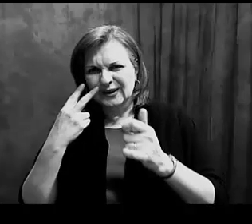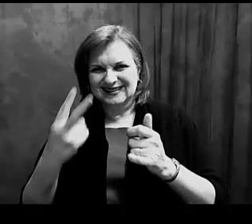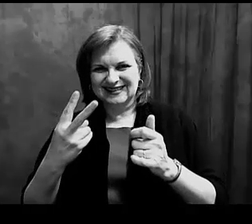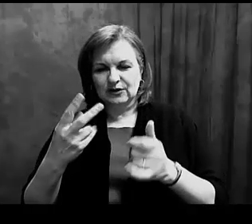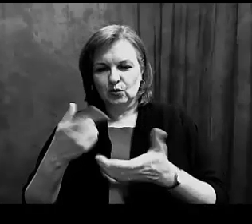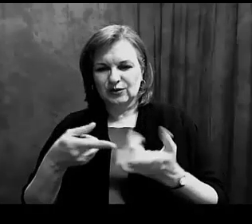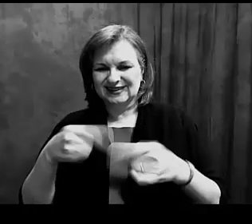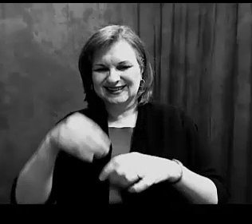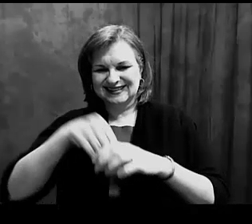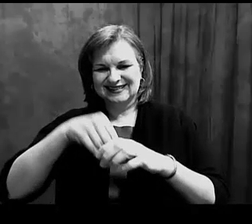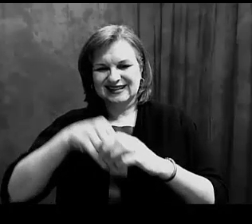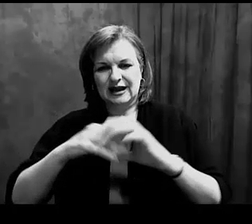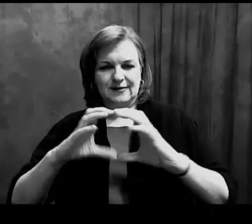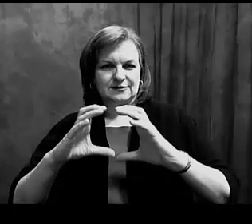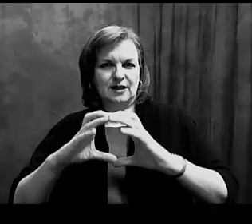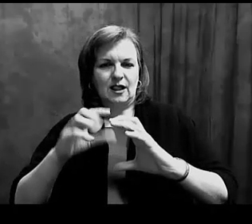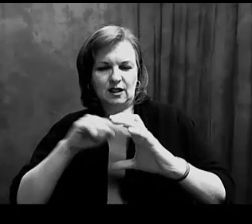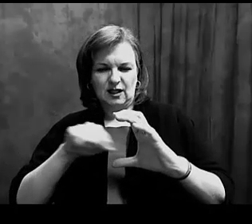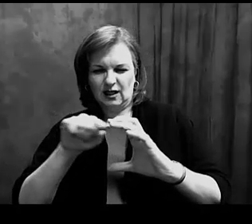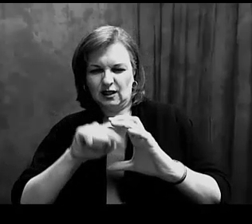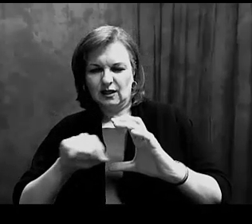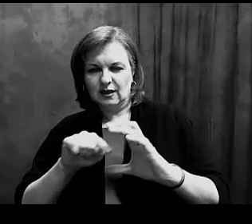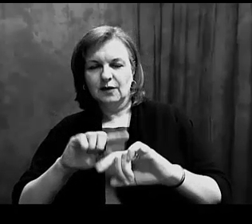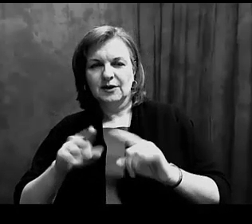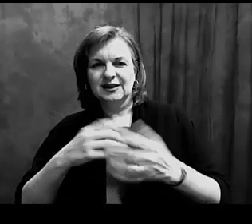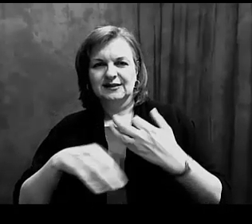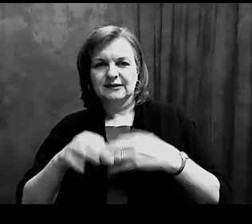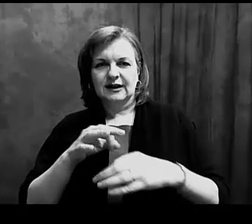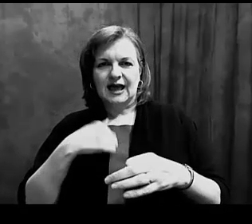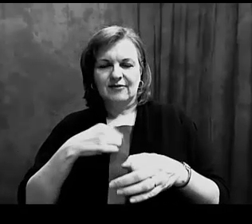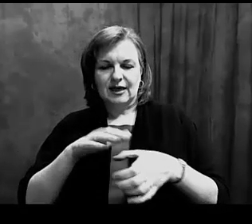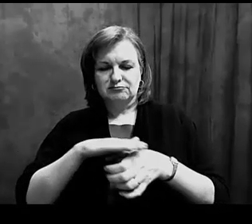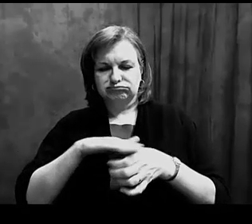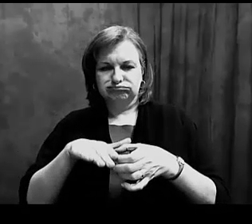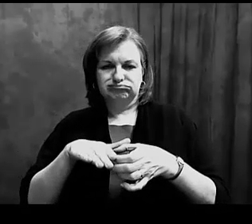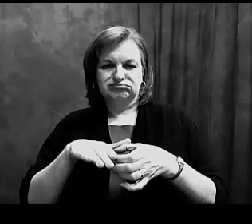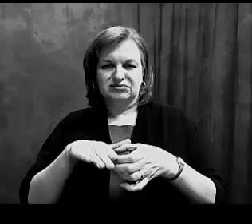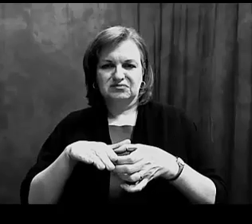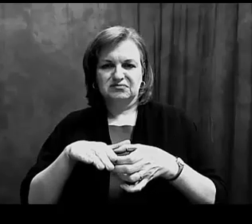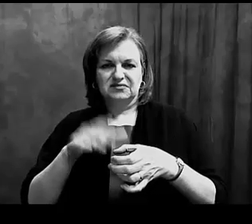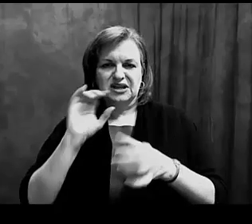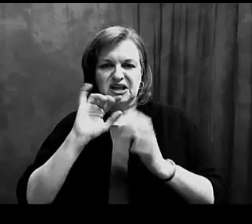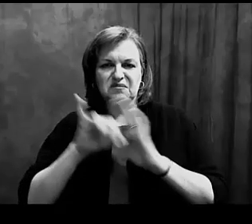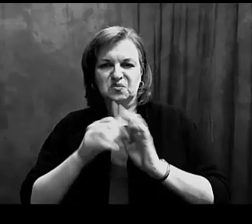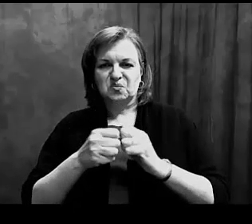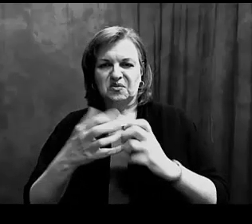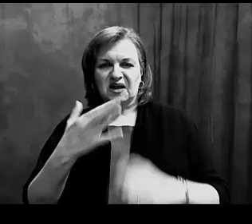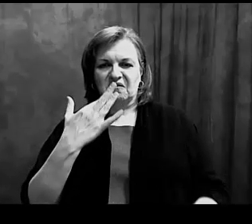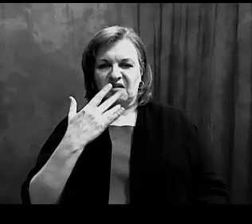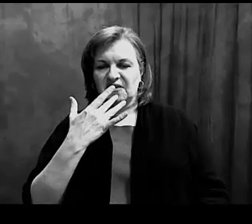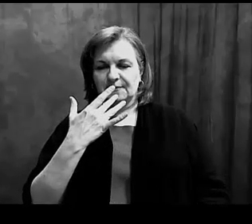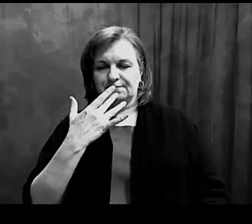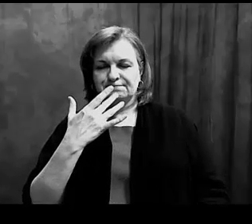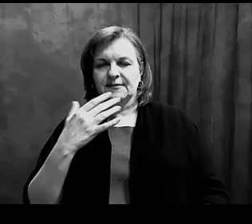microscopy. And this is looking at internal structures, but instead of just having kind of that blank,